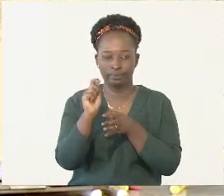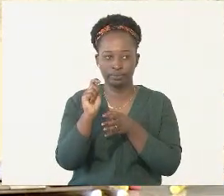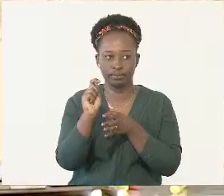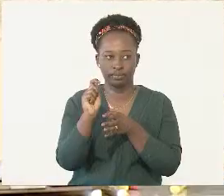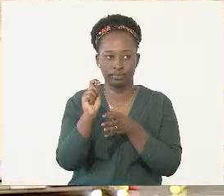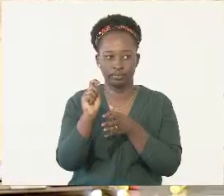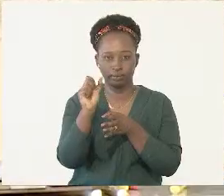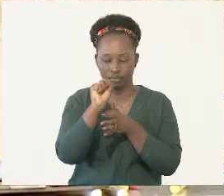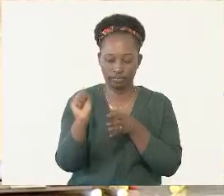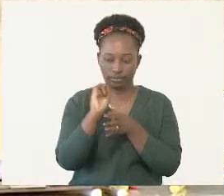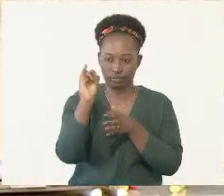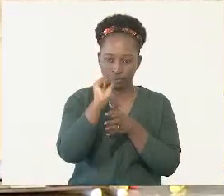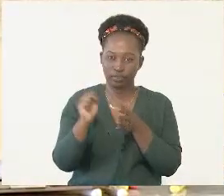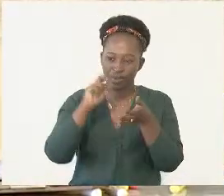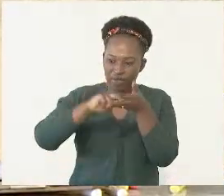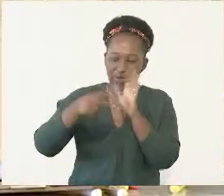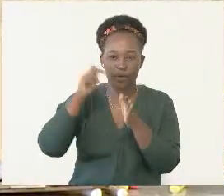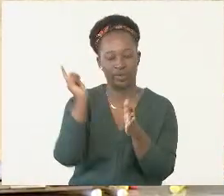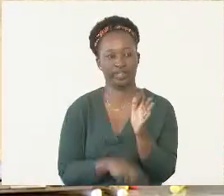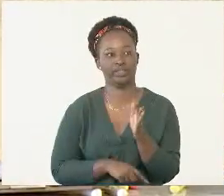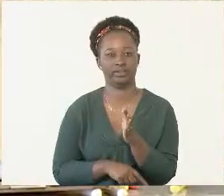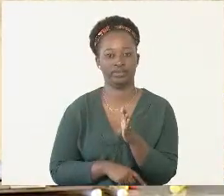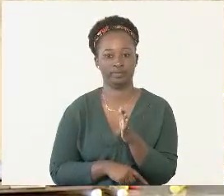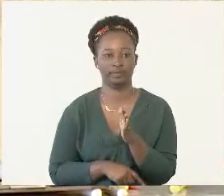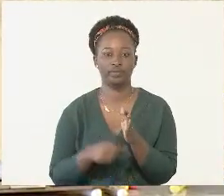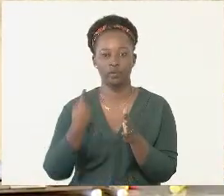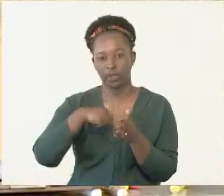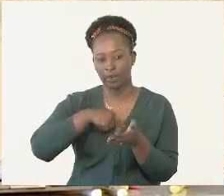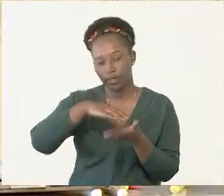homeostasis? We said it refers